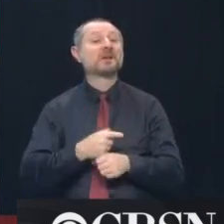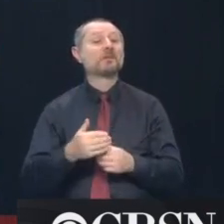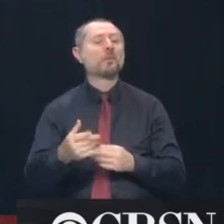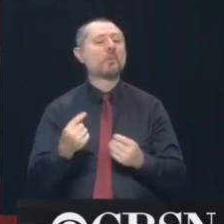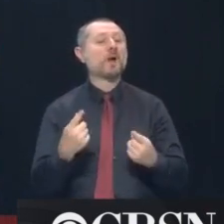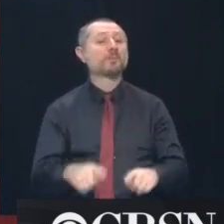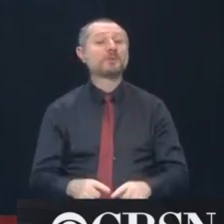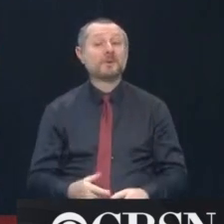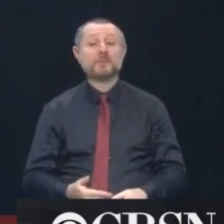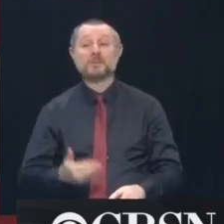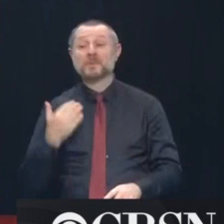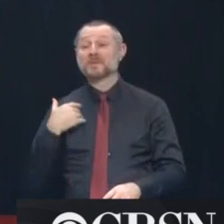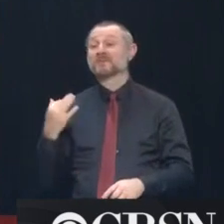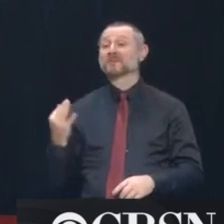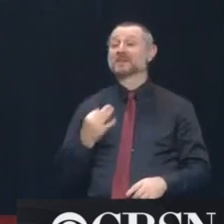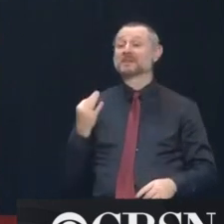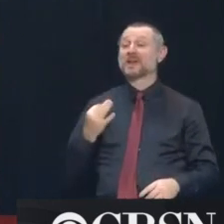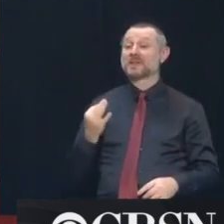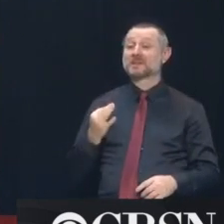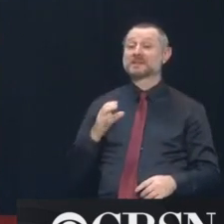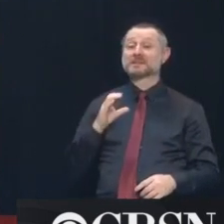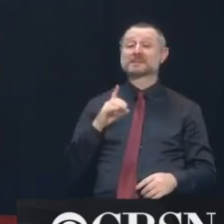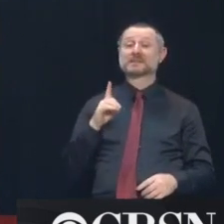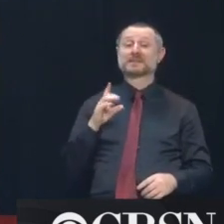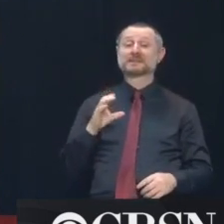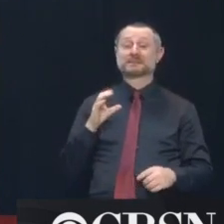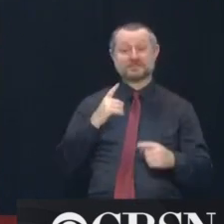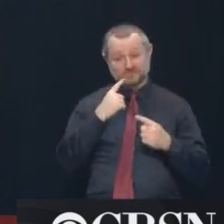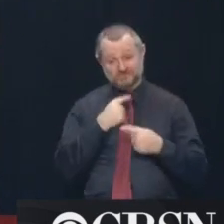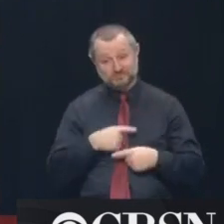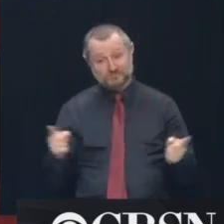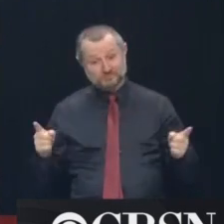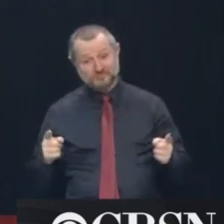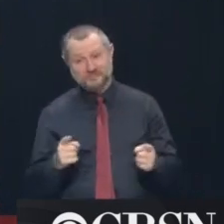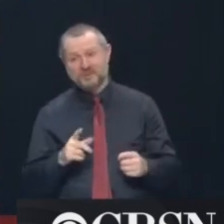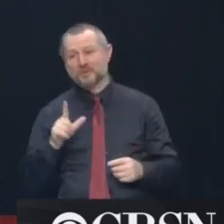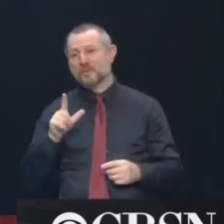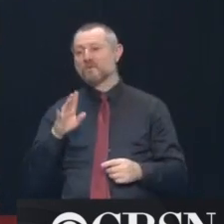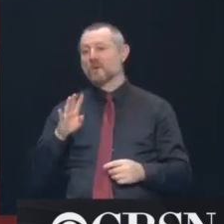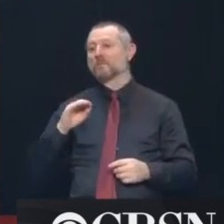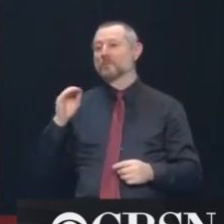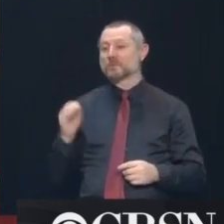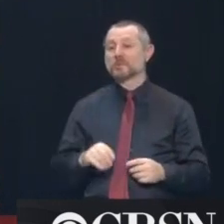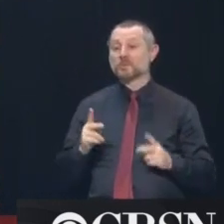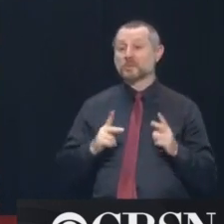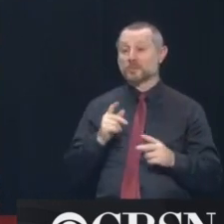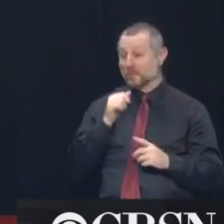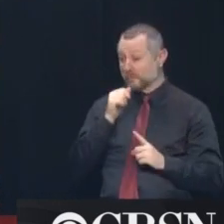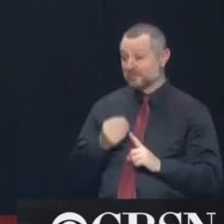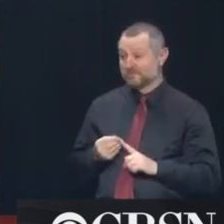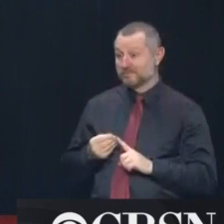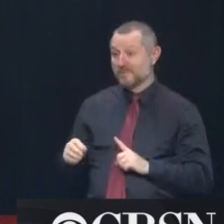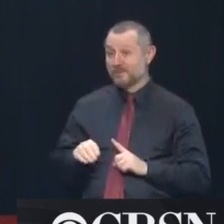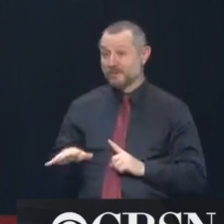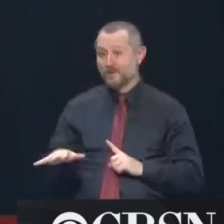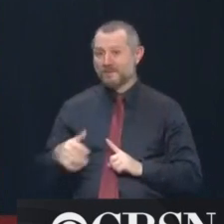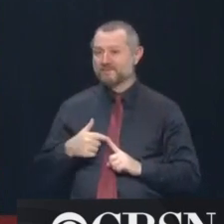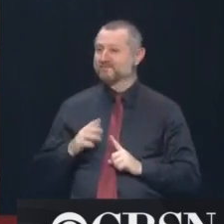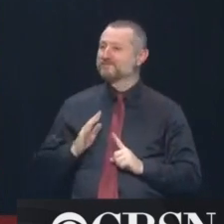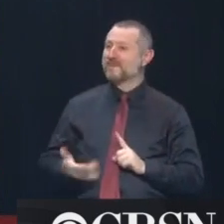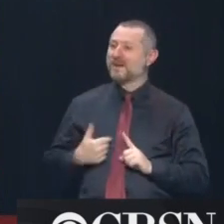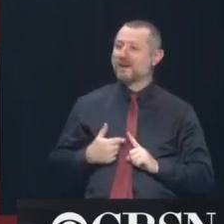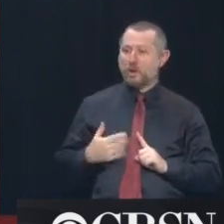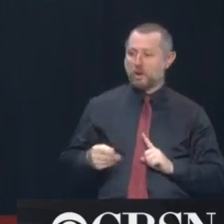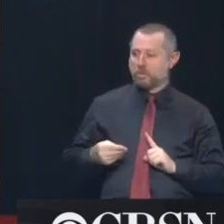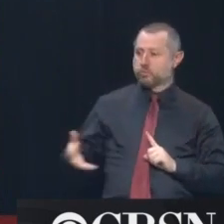put a report out that said 24% of people that give COVID to someone else never develop symptoms, and 35% of